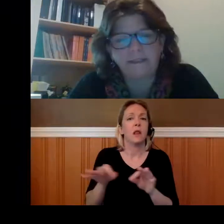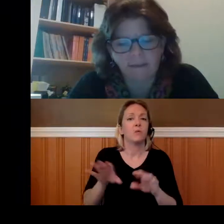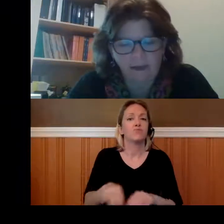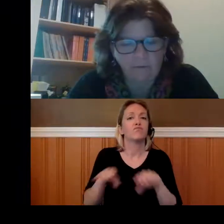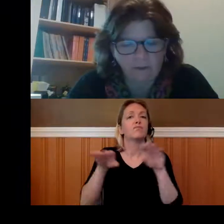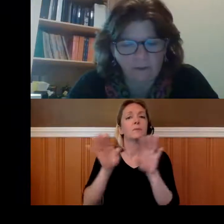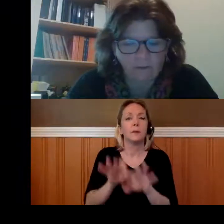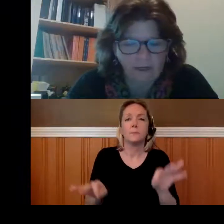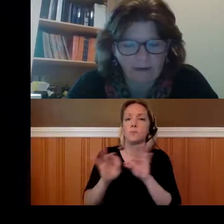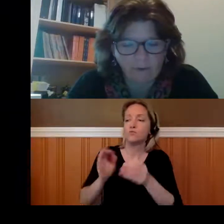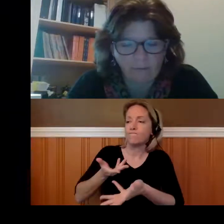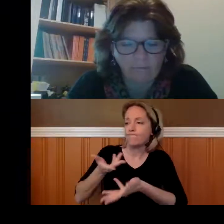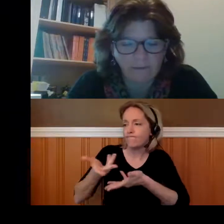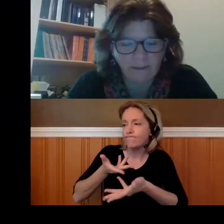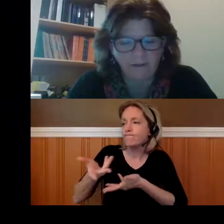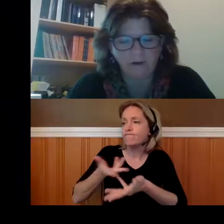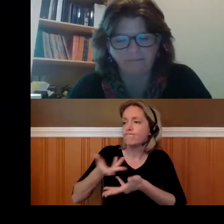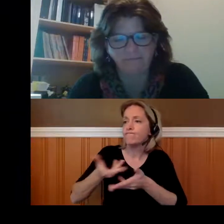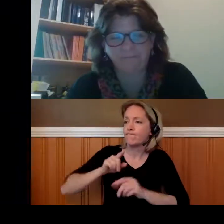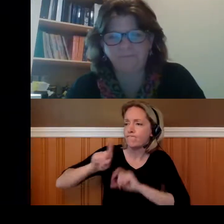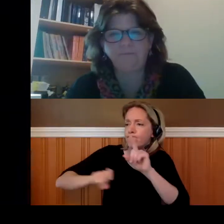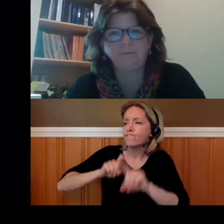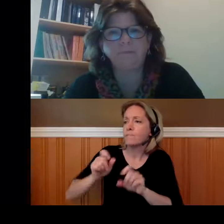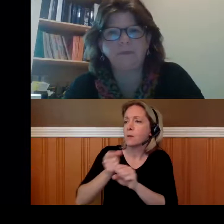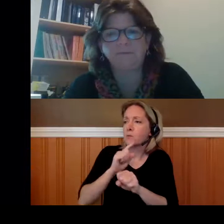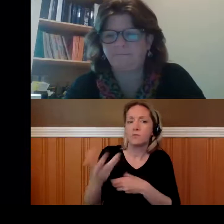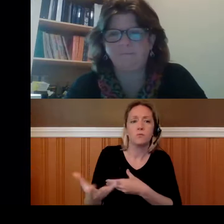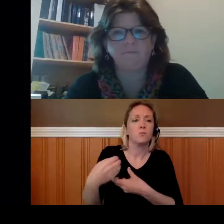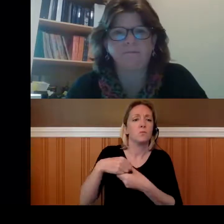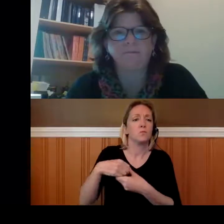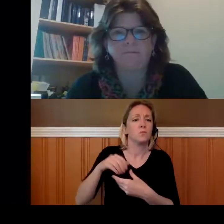they like, what they don't like, and what their preferences are.